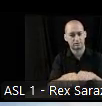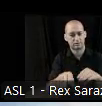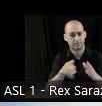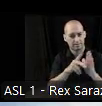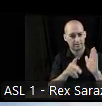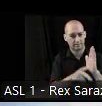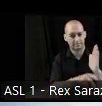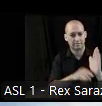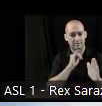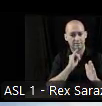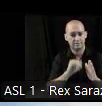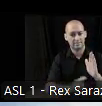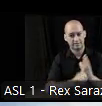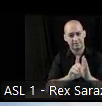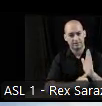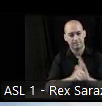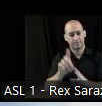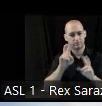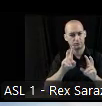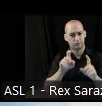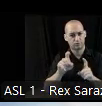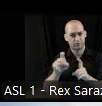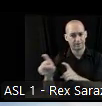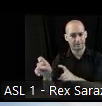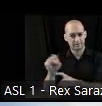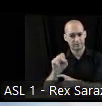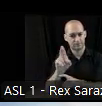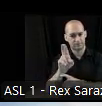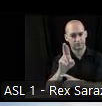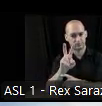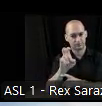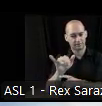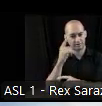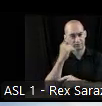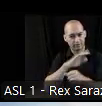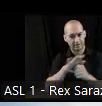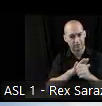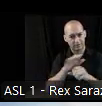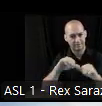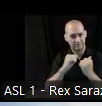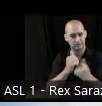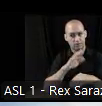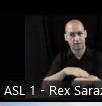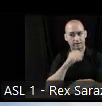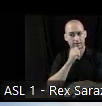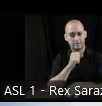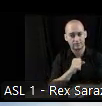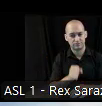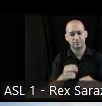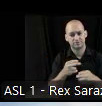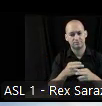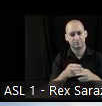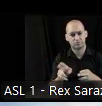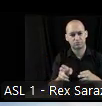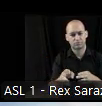is we have developed a survey for our area agencies on aging. It's a brief survey for